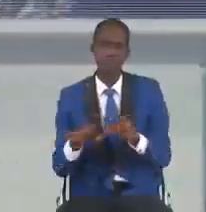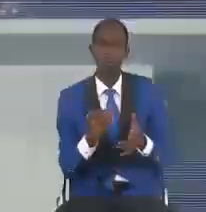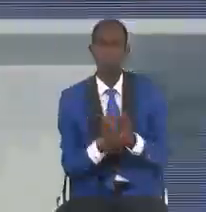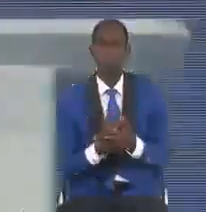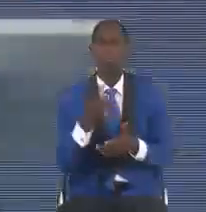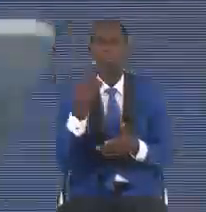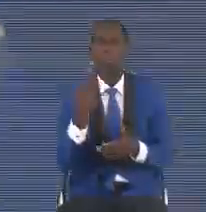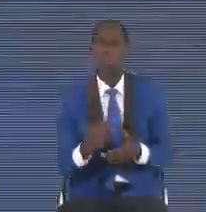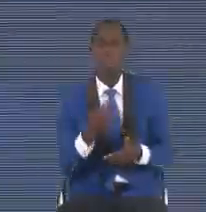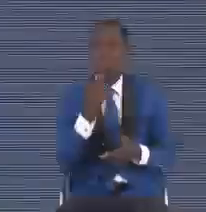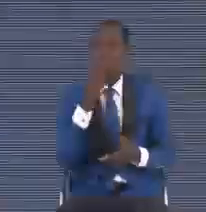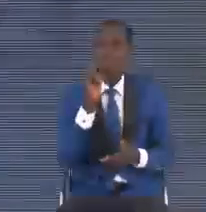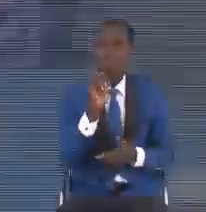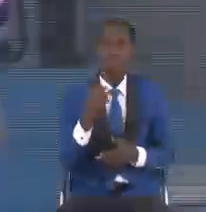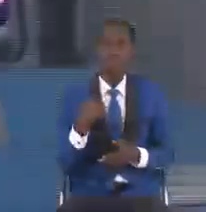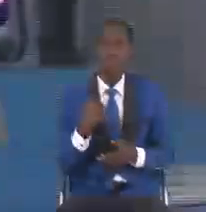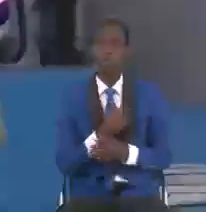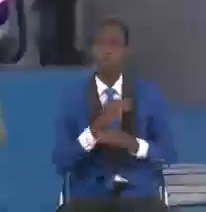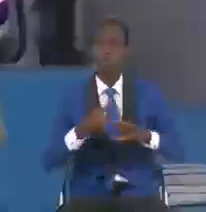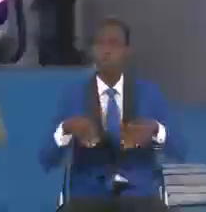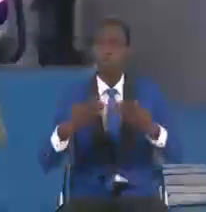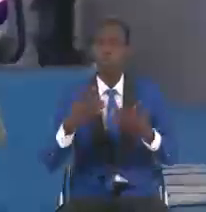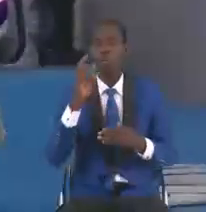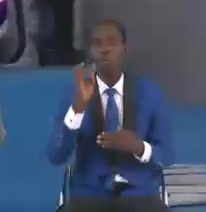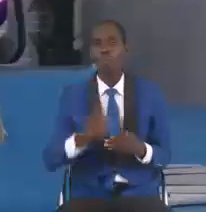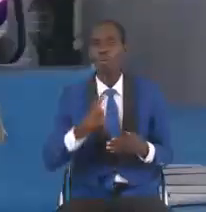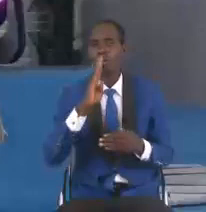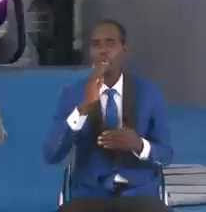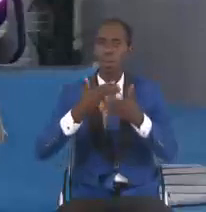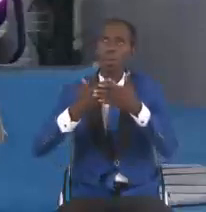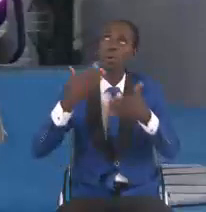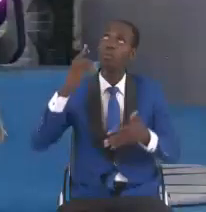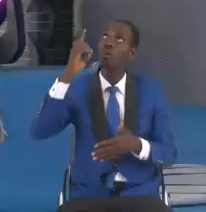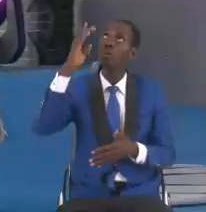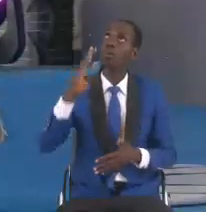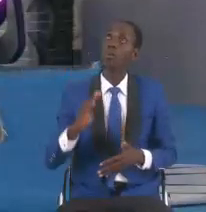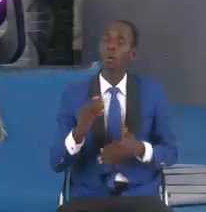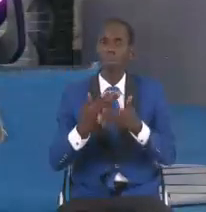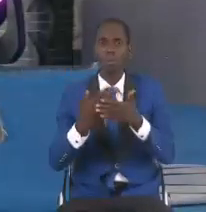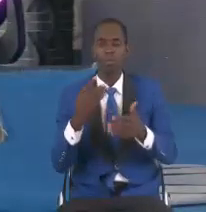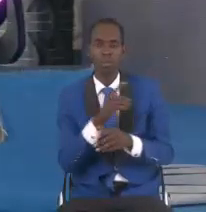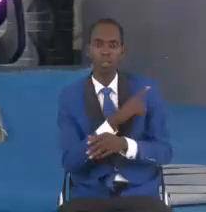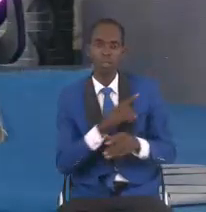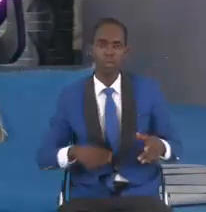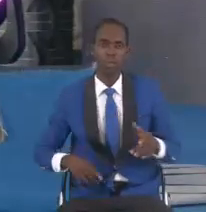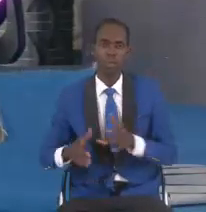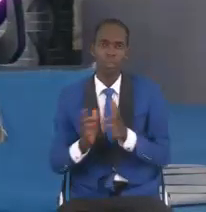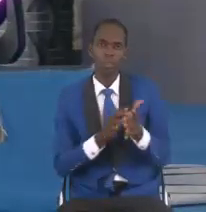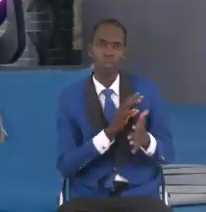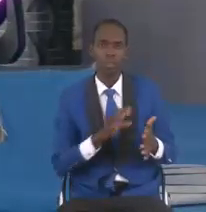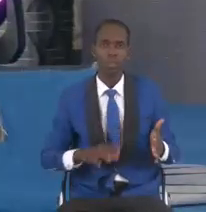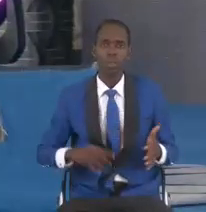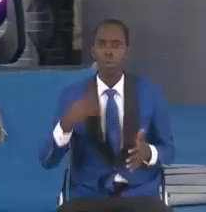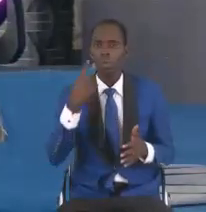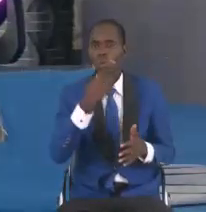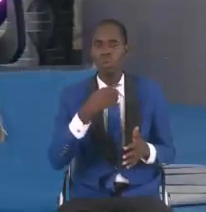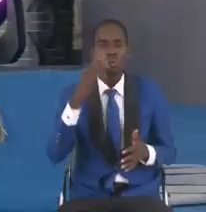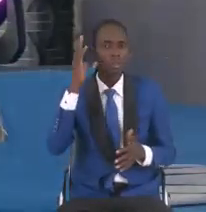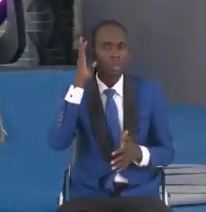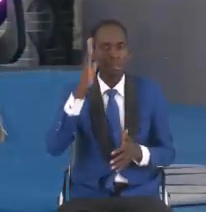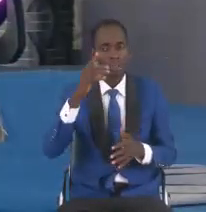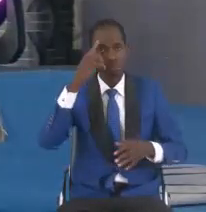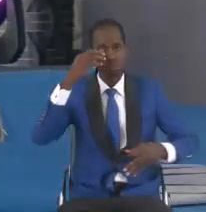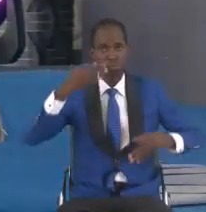we give will be before God and before the Lord Jesus Christ, who shall judge